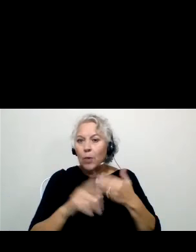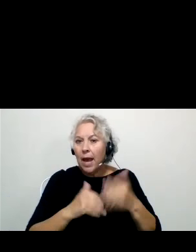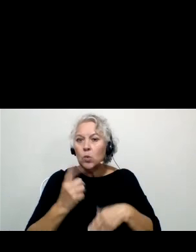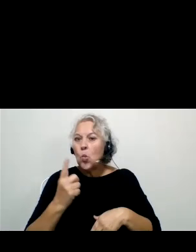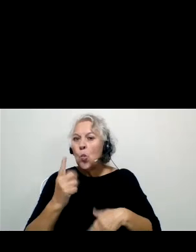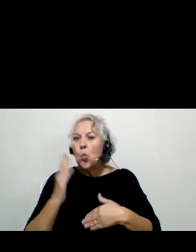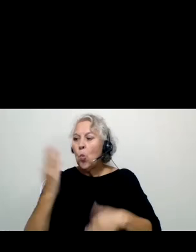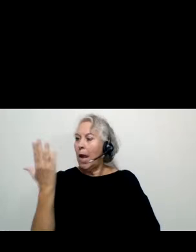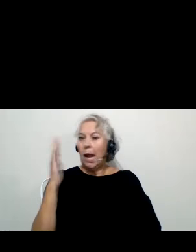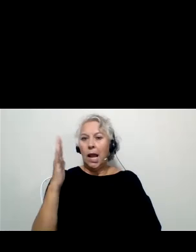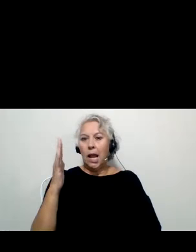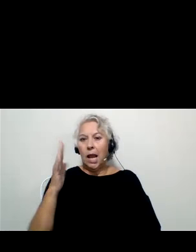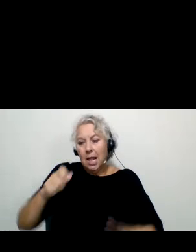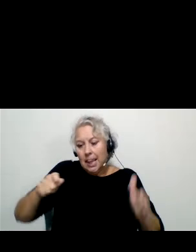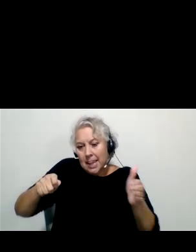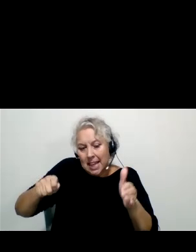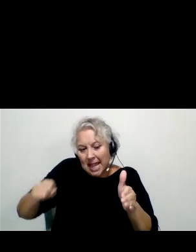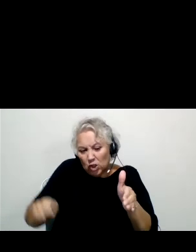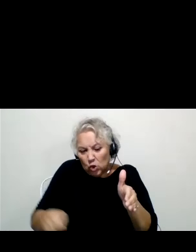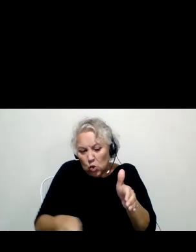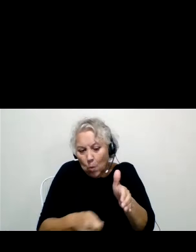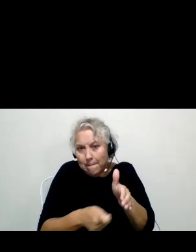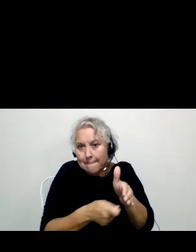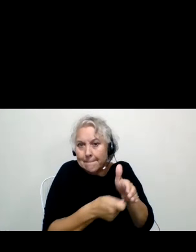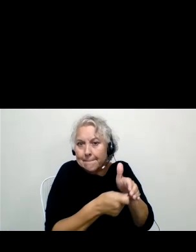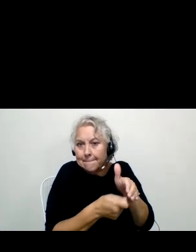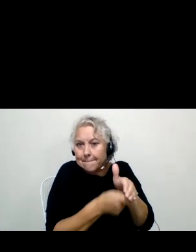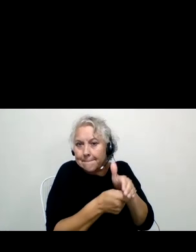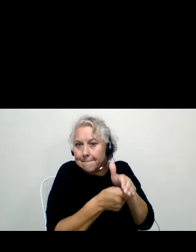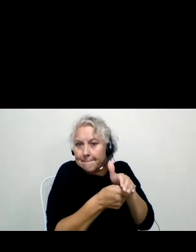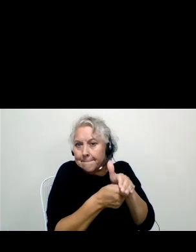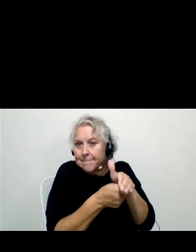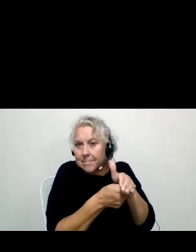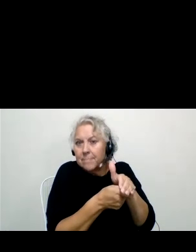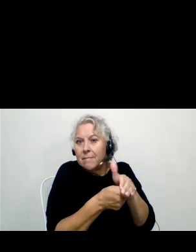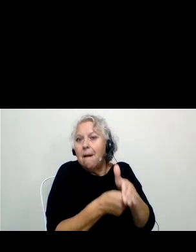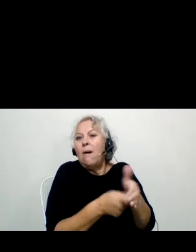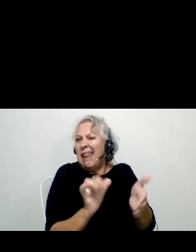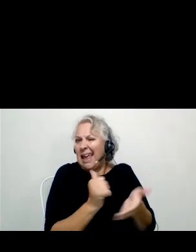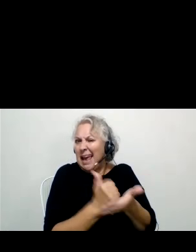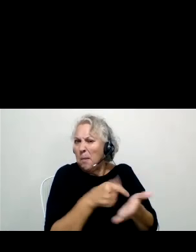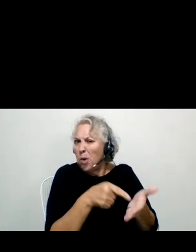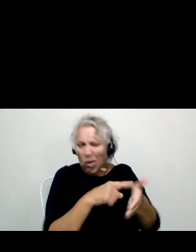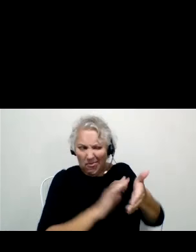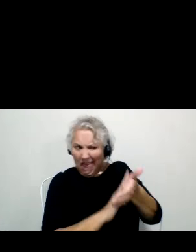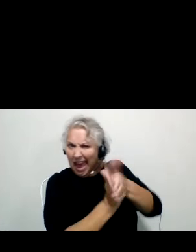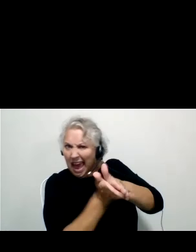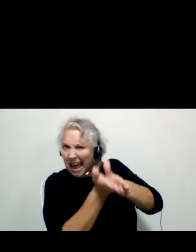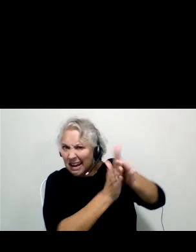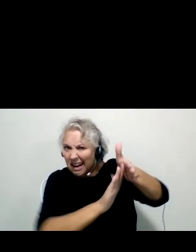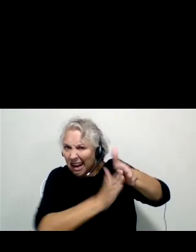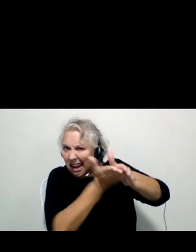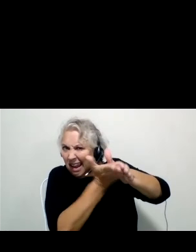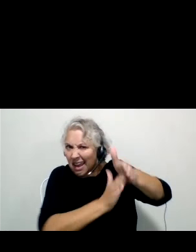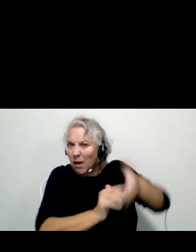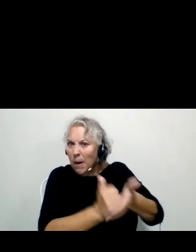1 hand, and they scoop up and they use the lip as a helper to get the food on. And again, so that they can